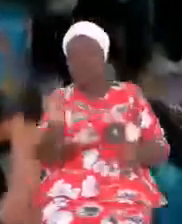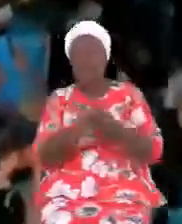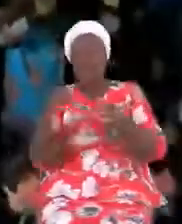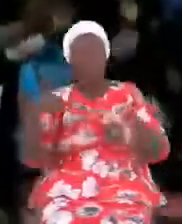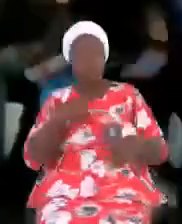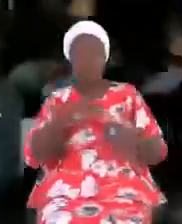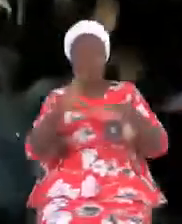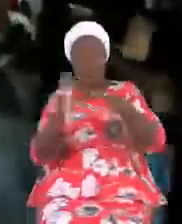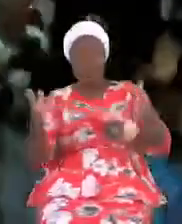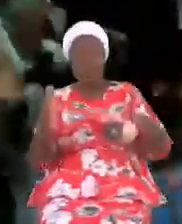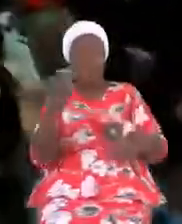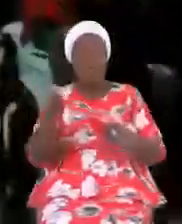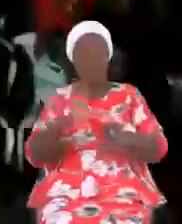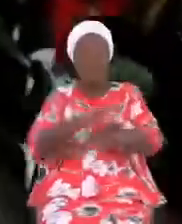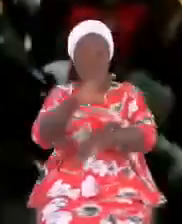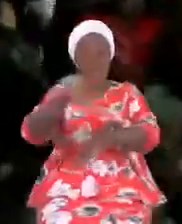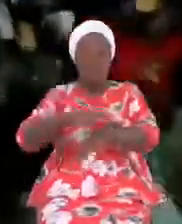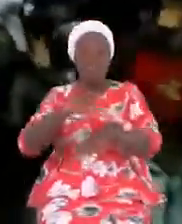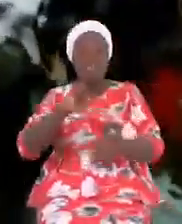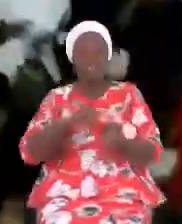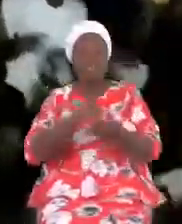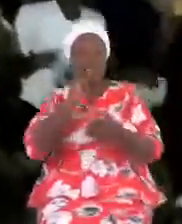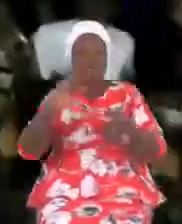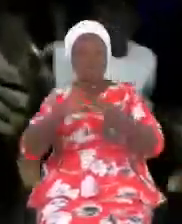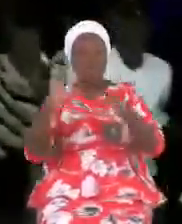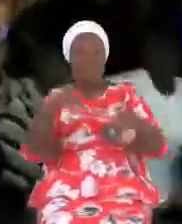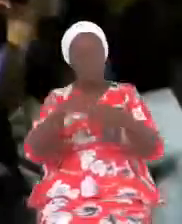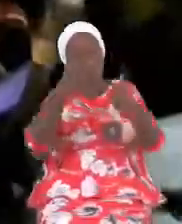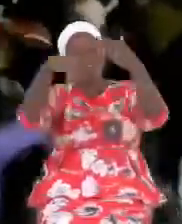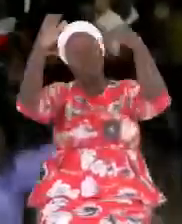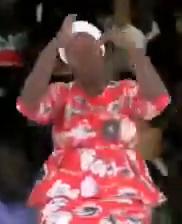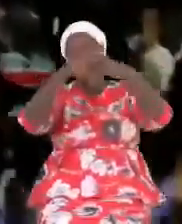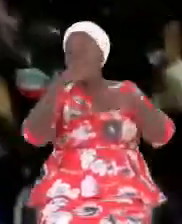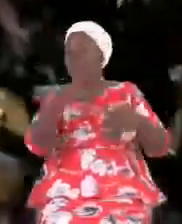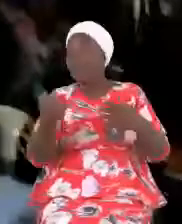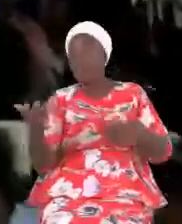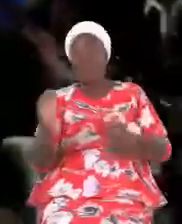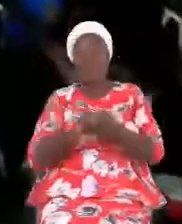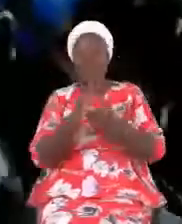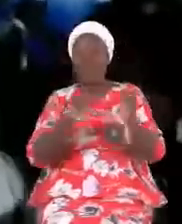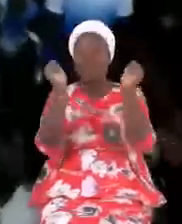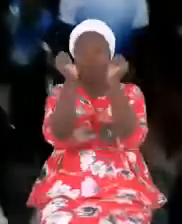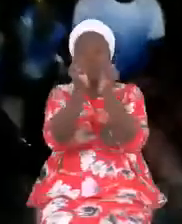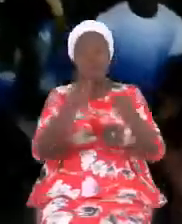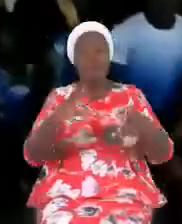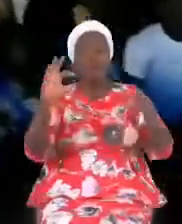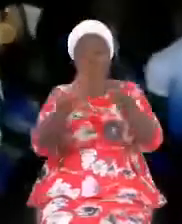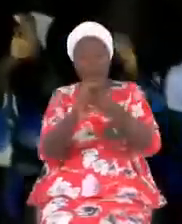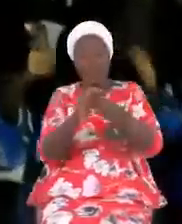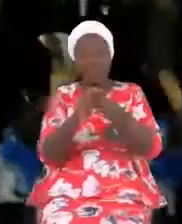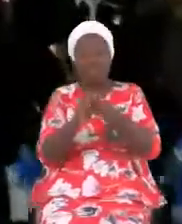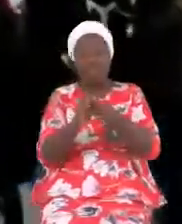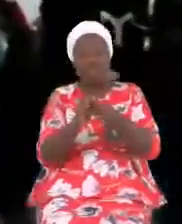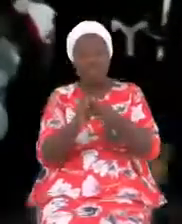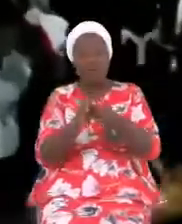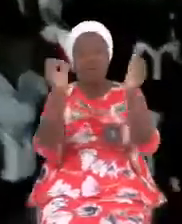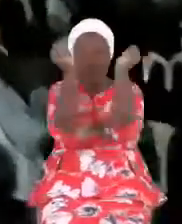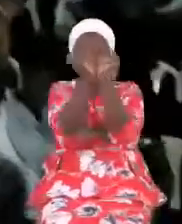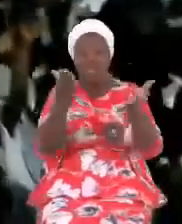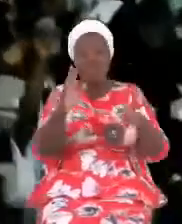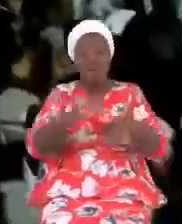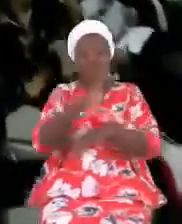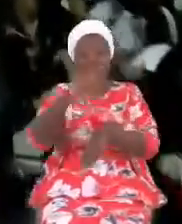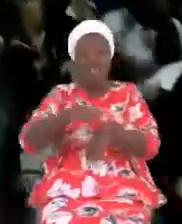earth is loosed in heaven. Whatever we bind on earth is bound in